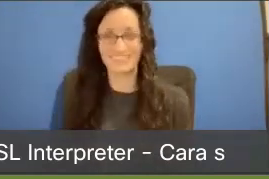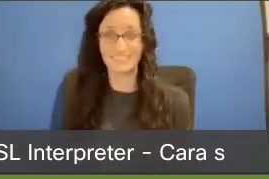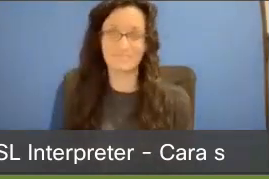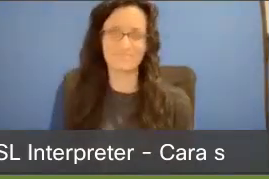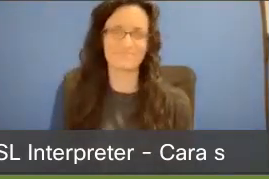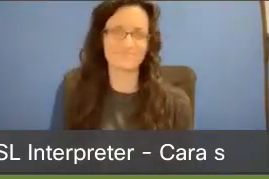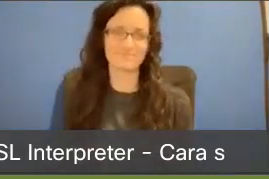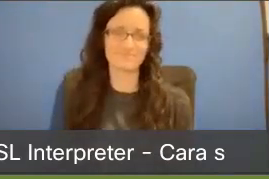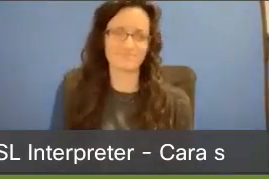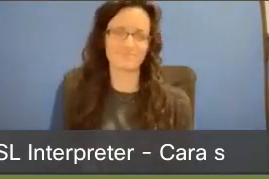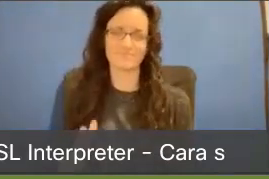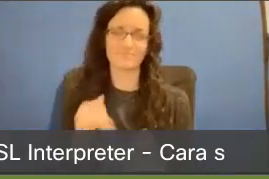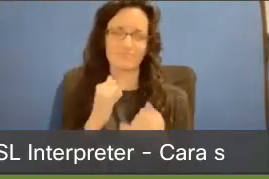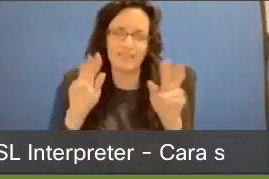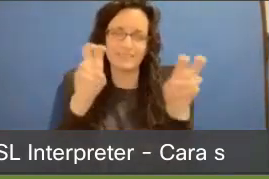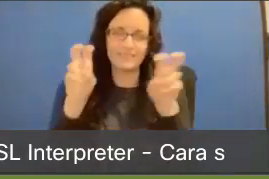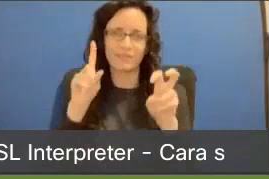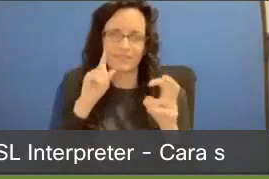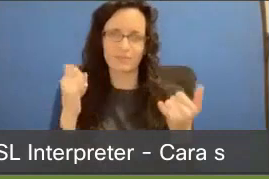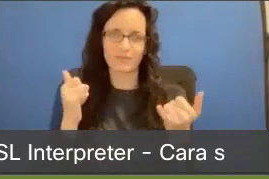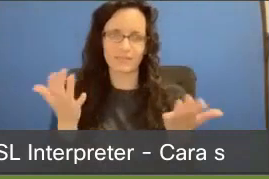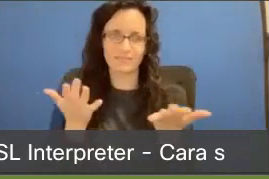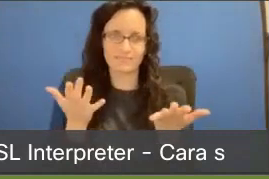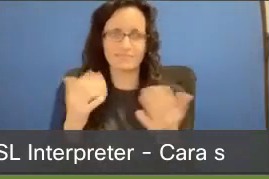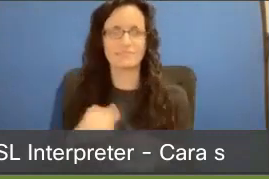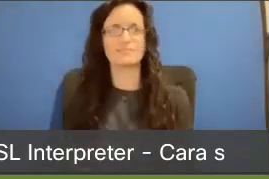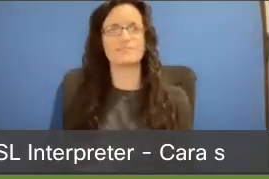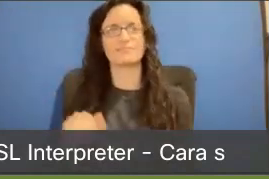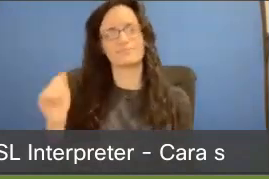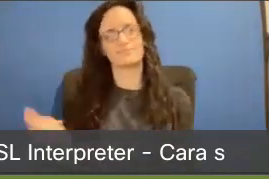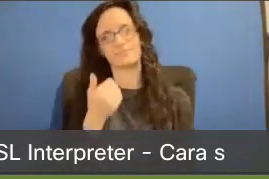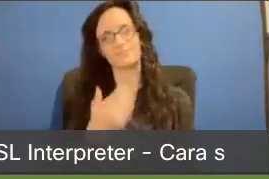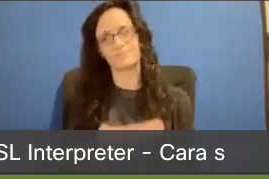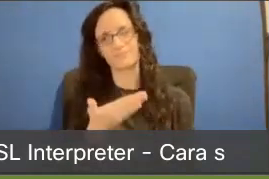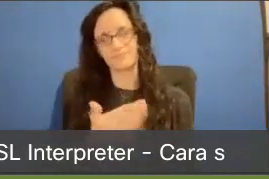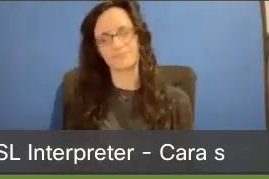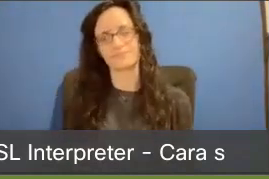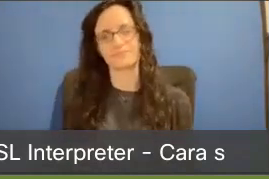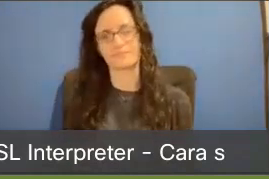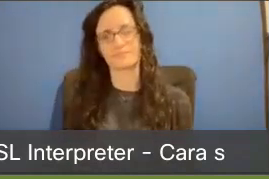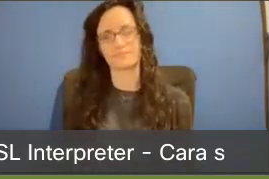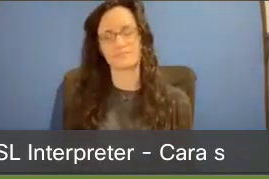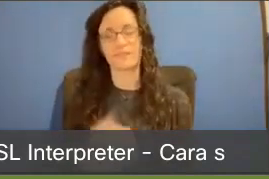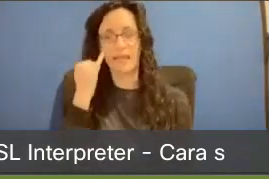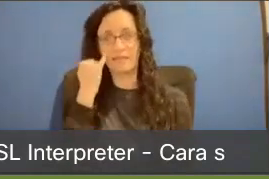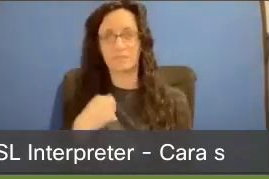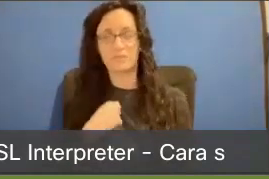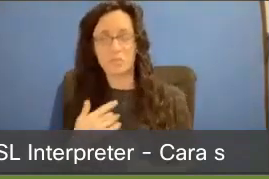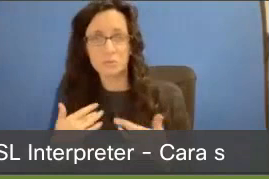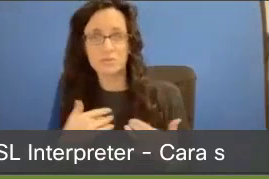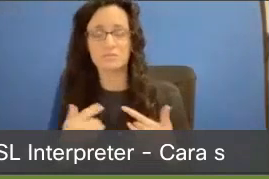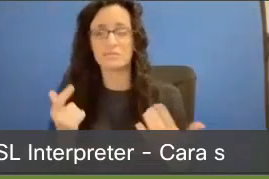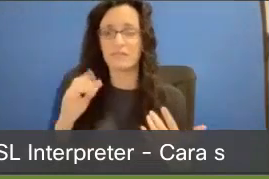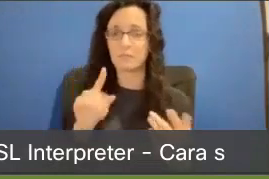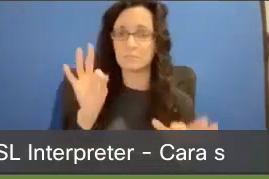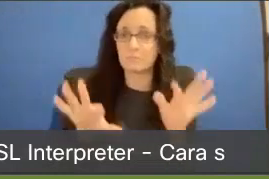The last module we're going to focus on for today is, so if I'm concerned, if somebody's giving off hints, if they've mentioned